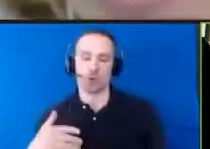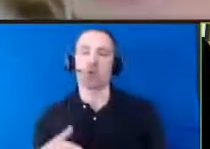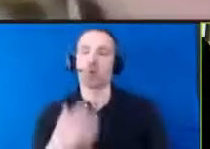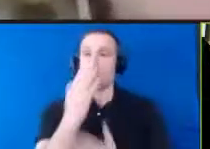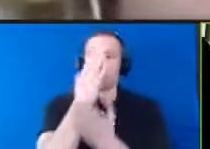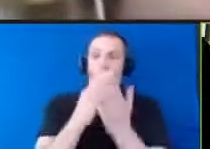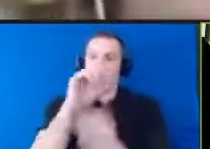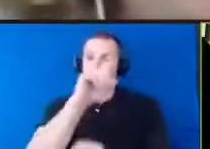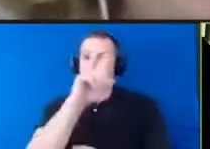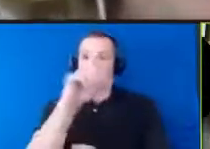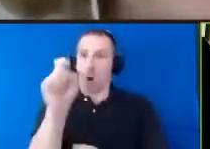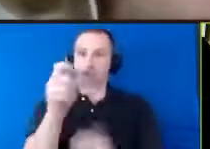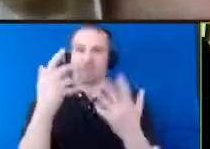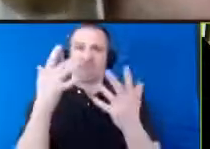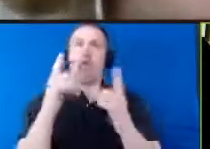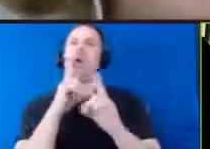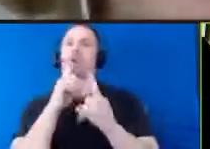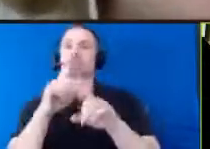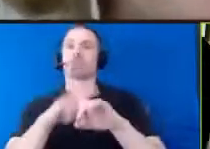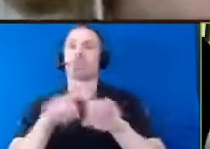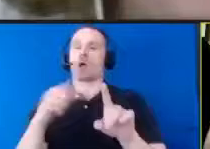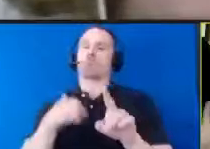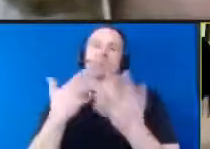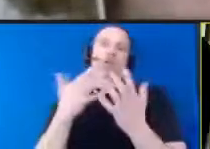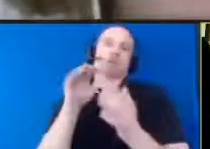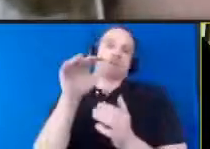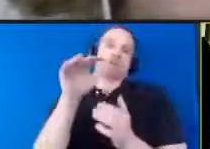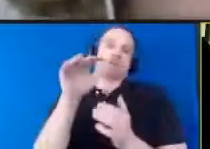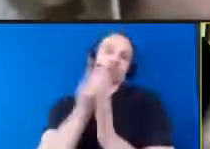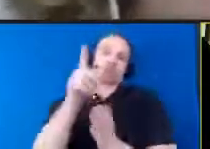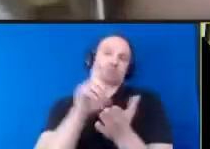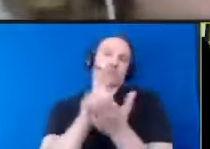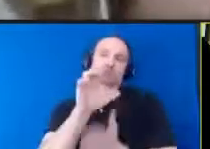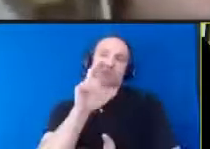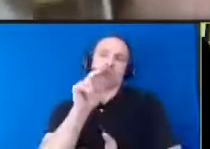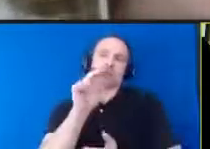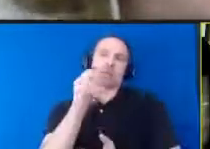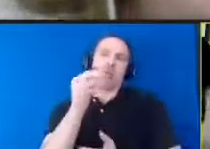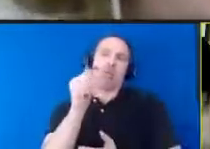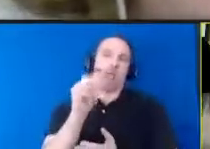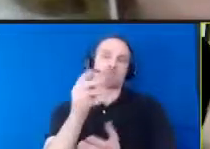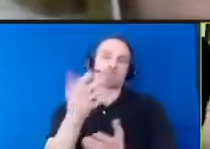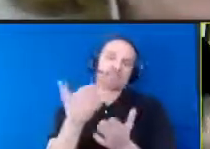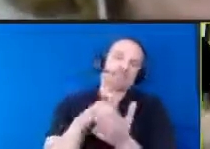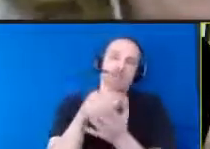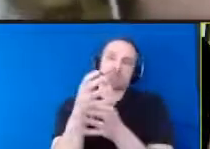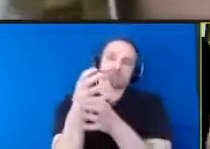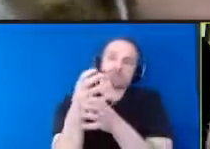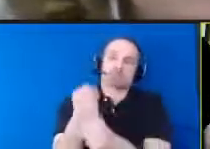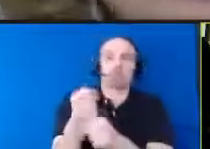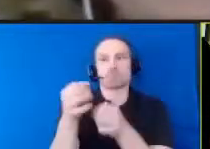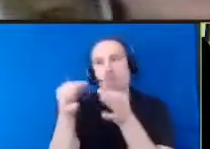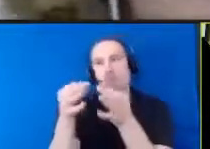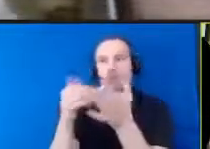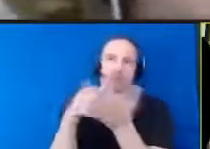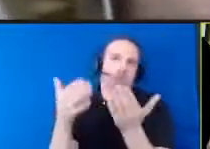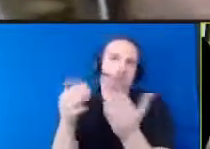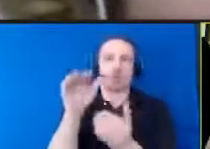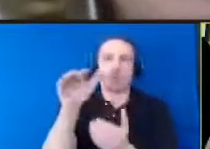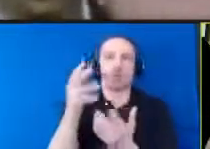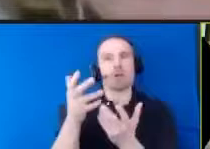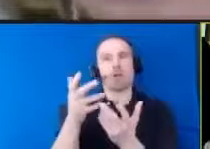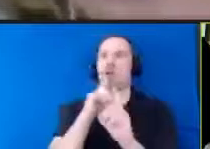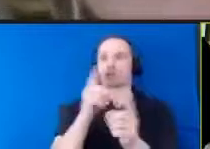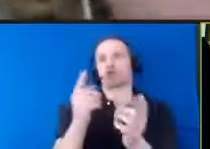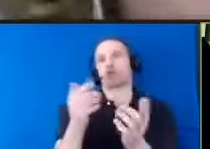have been answered, but I might ask you just, Dr. Cunningham, to briefly maybe just give the